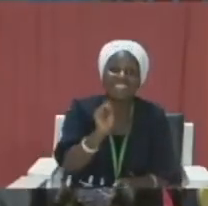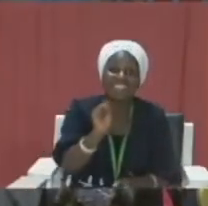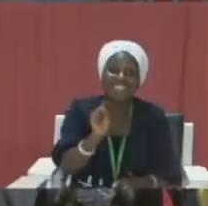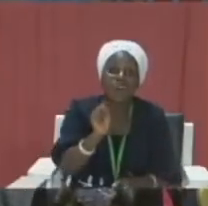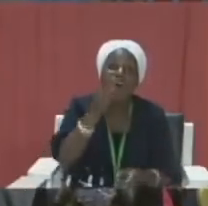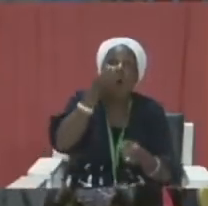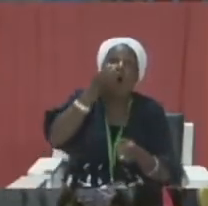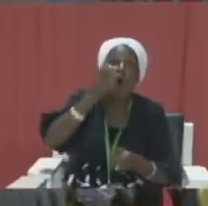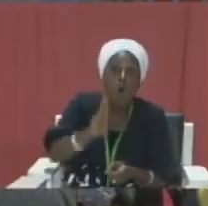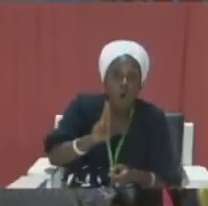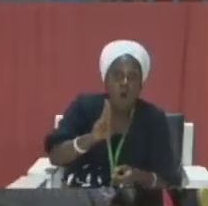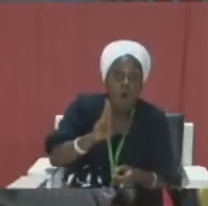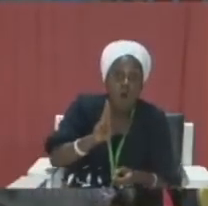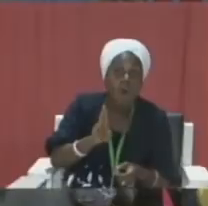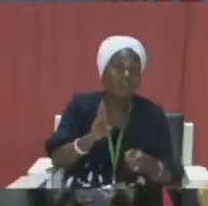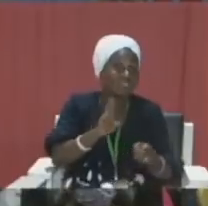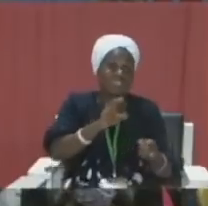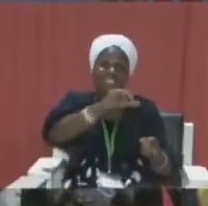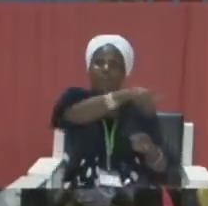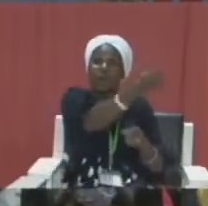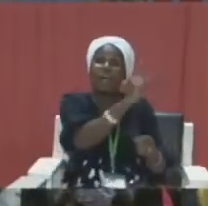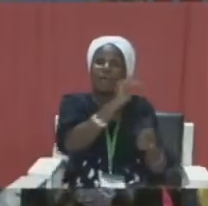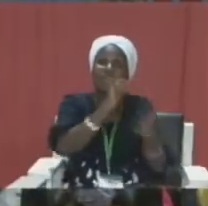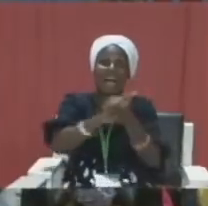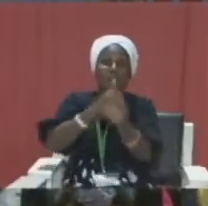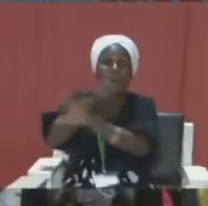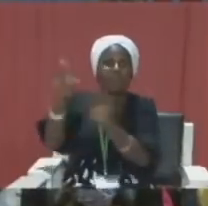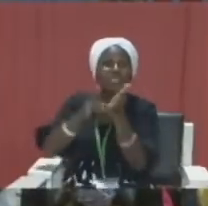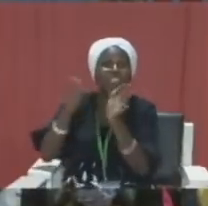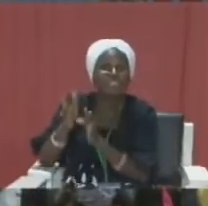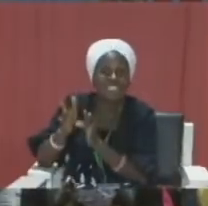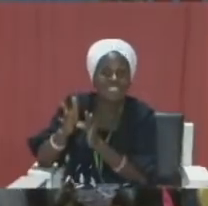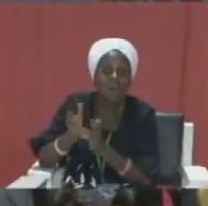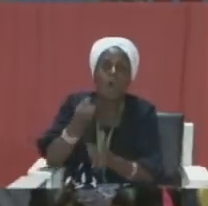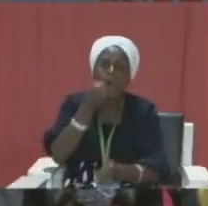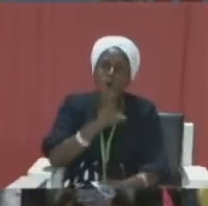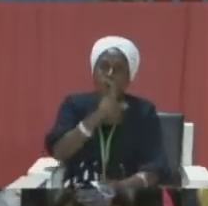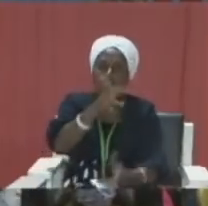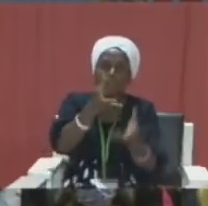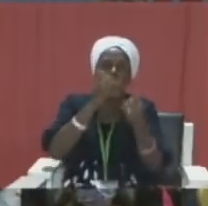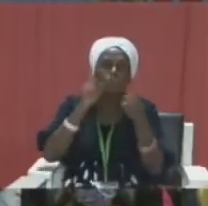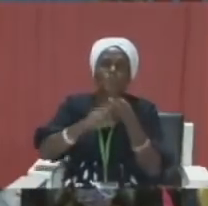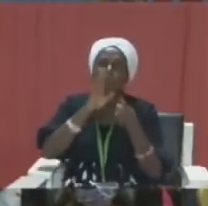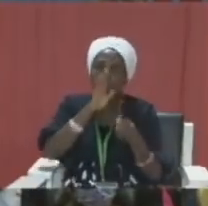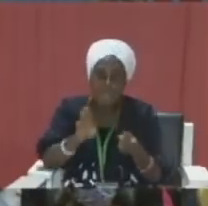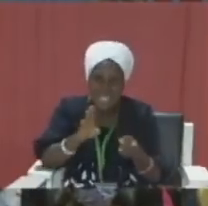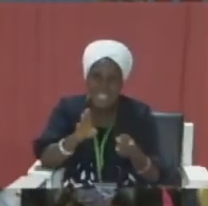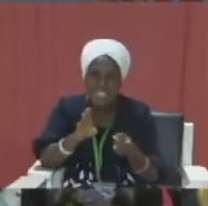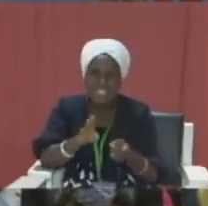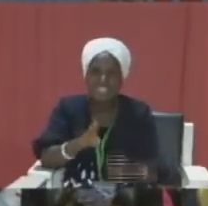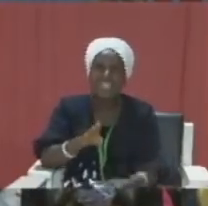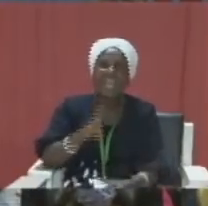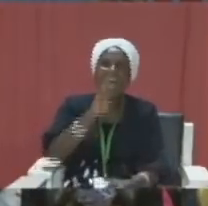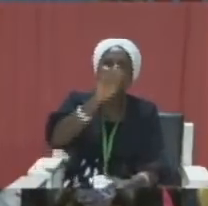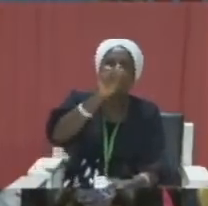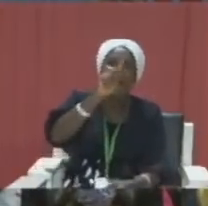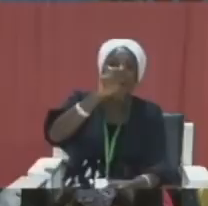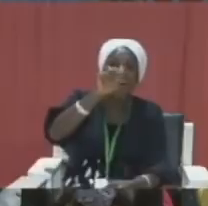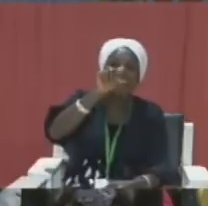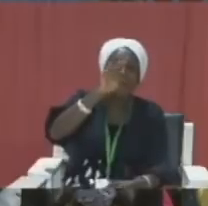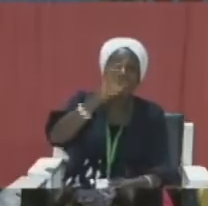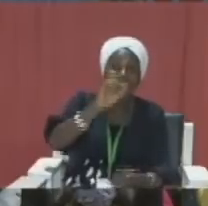who insulted Jesus, or you want to be Barabbas who committed all the